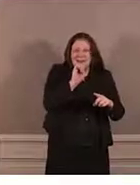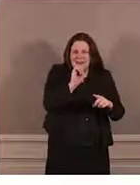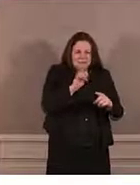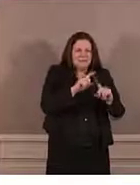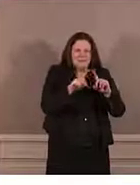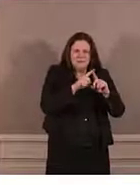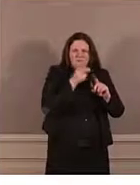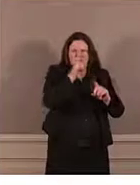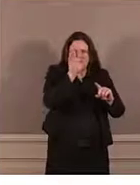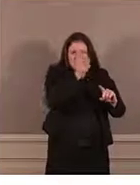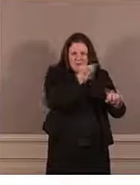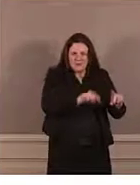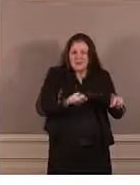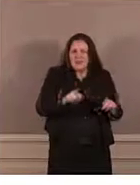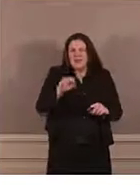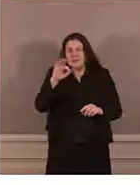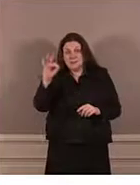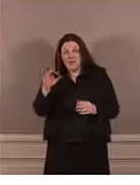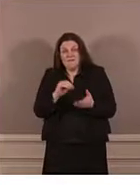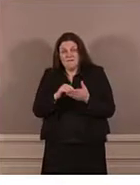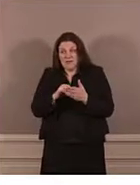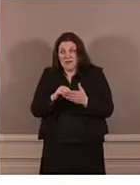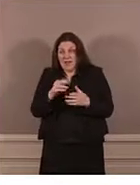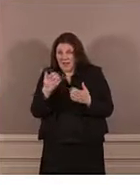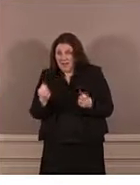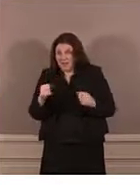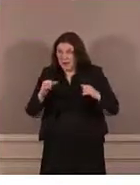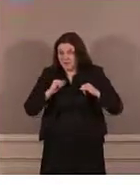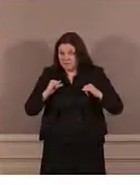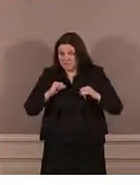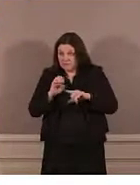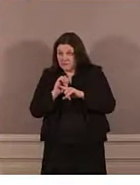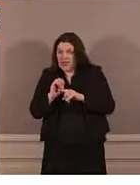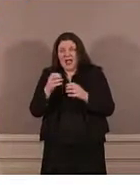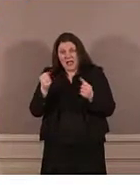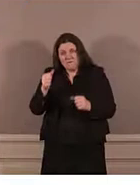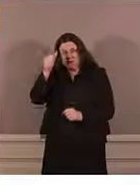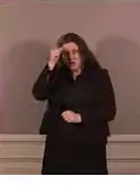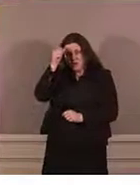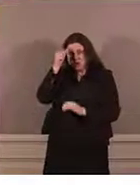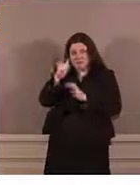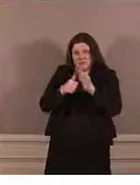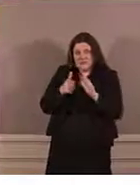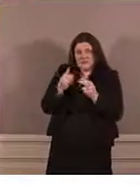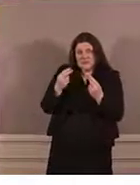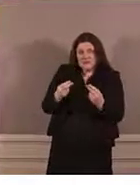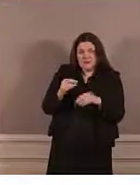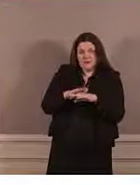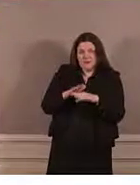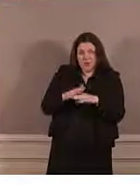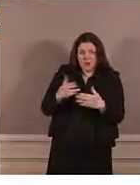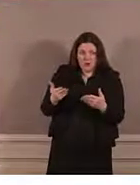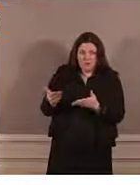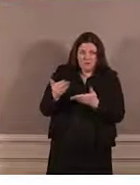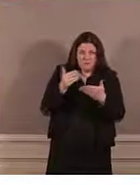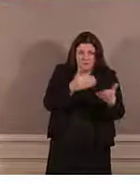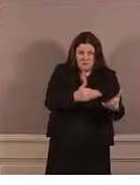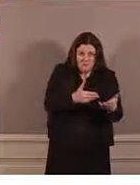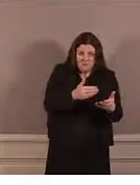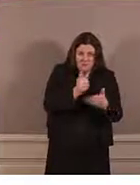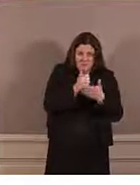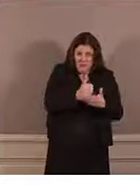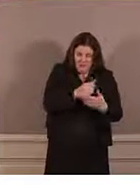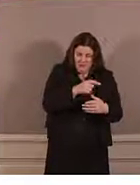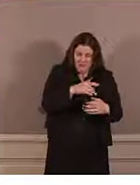find that most sites had strong evidence of staff with the knowledge and skills required to support the lifelong